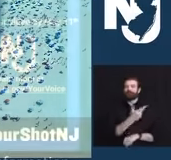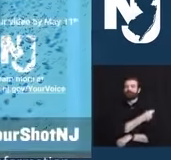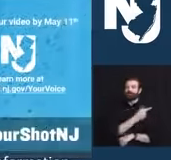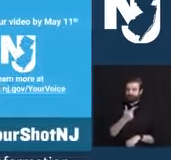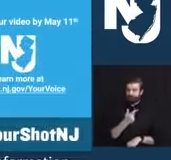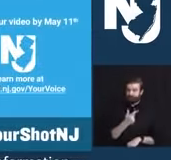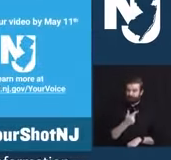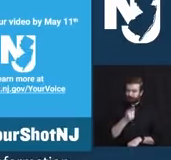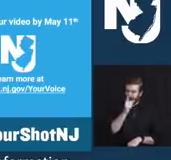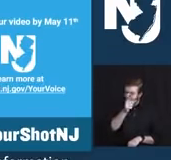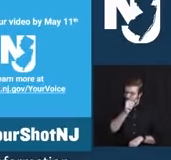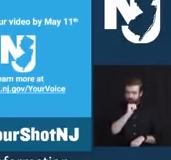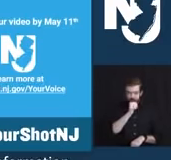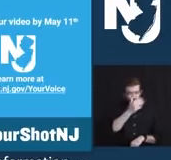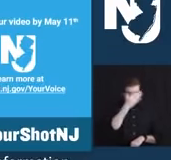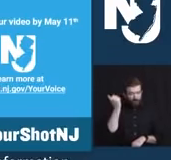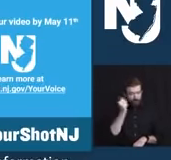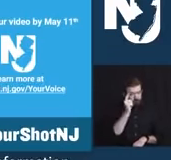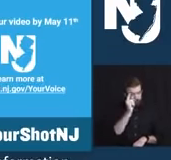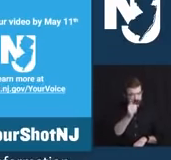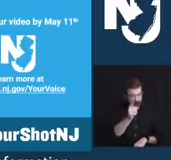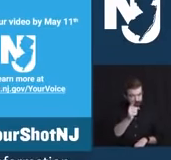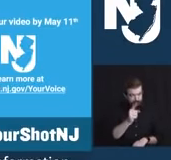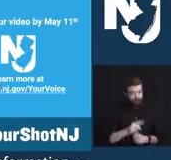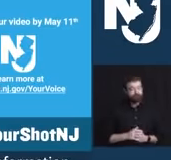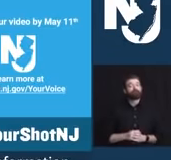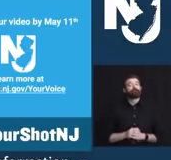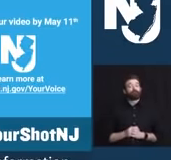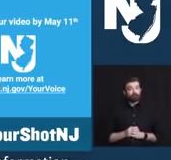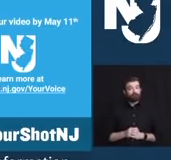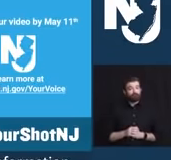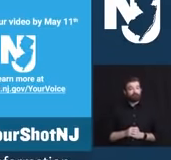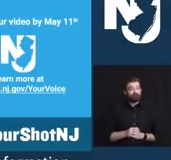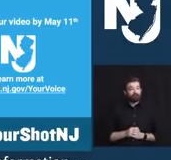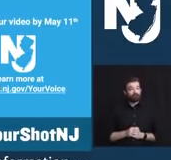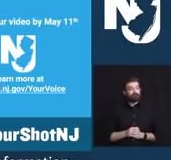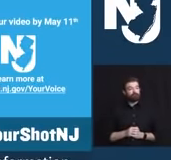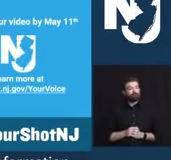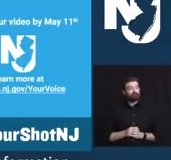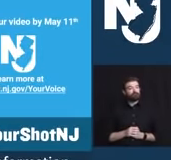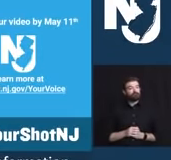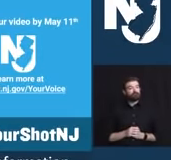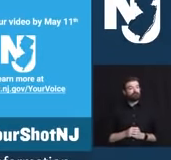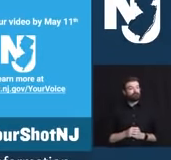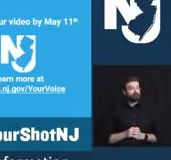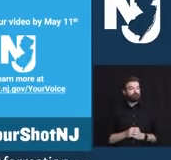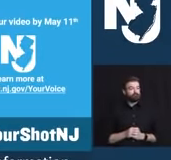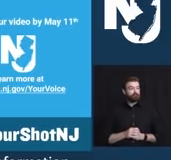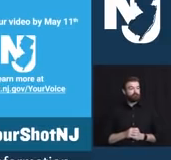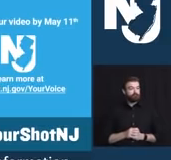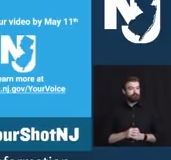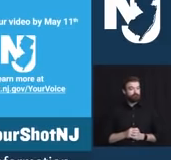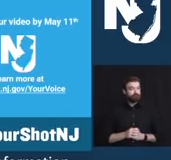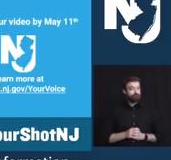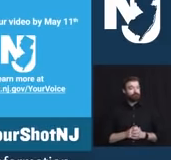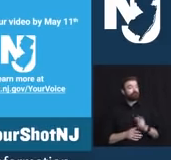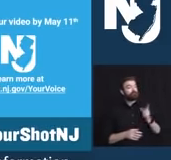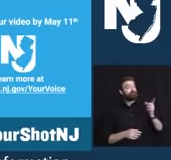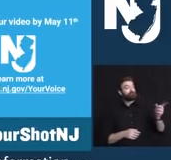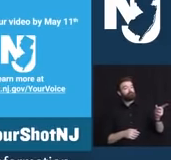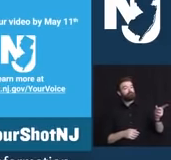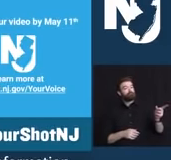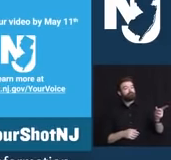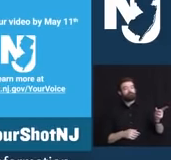this. You can play a direct role in this as well through our Your Voice, Your Shot